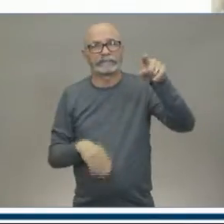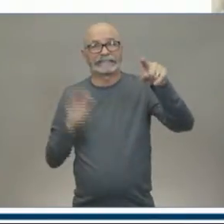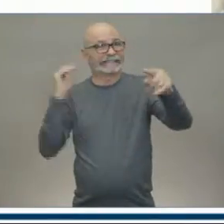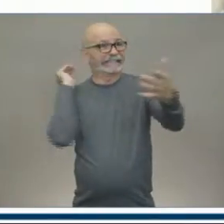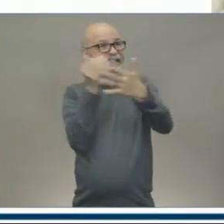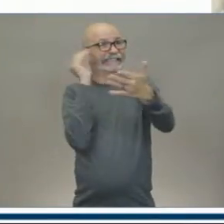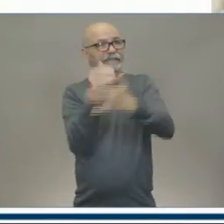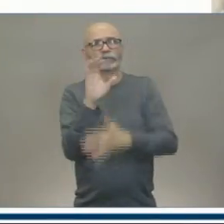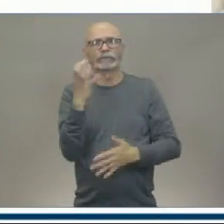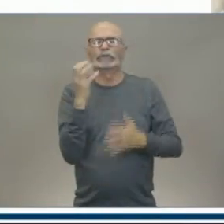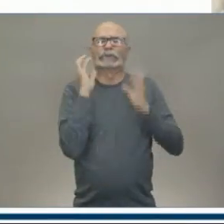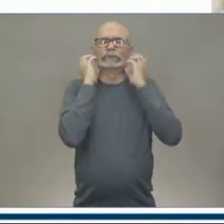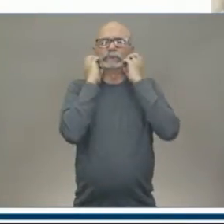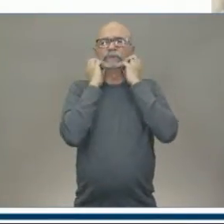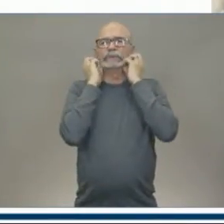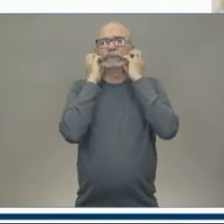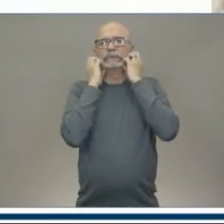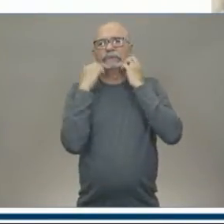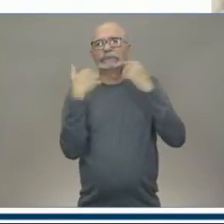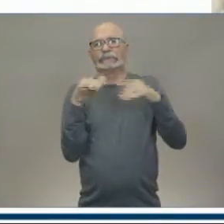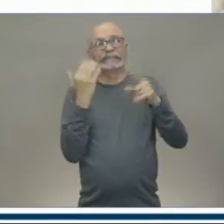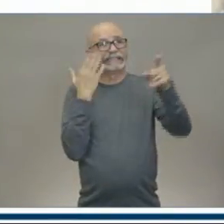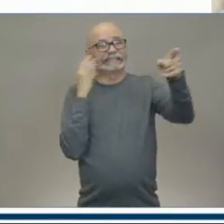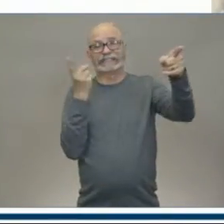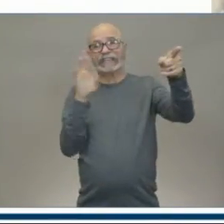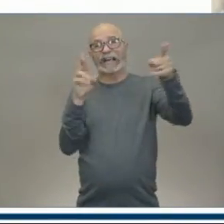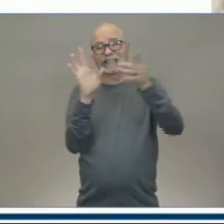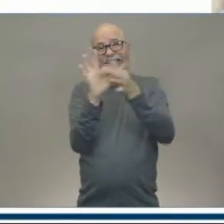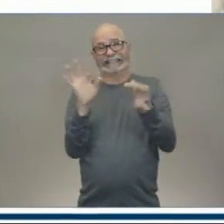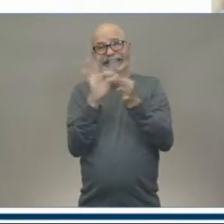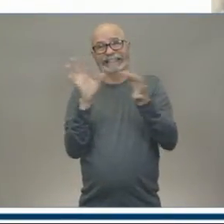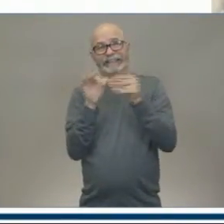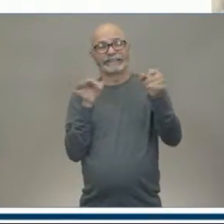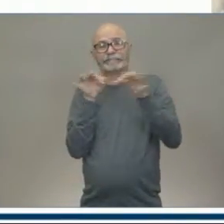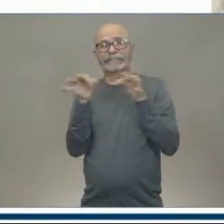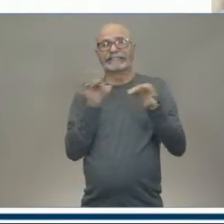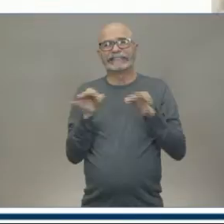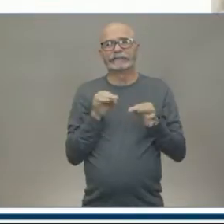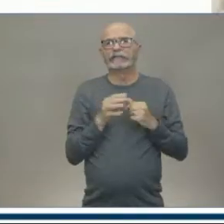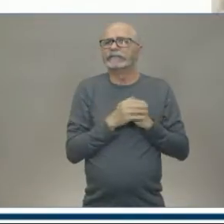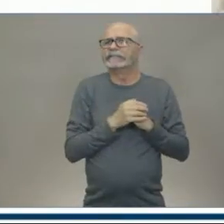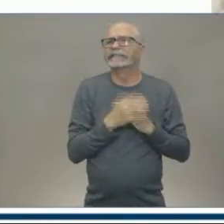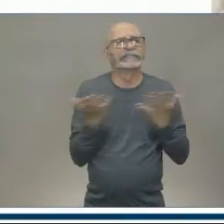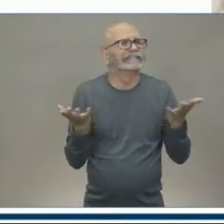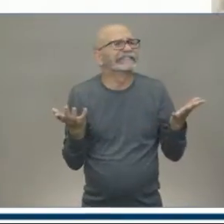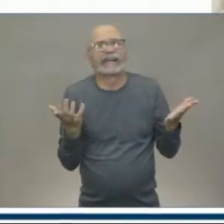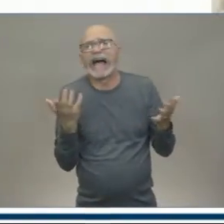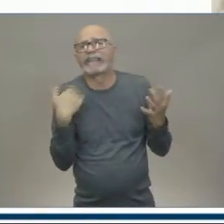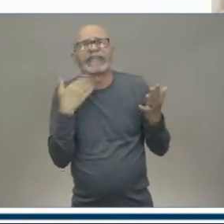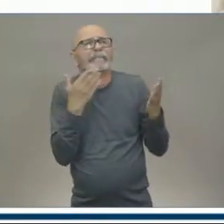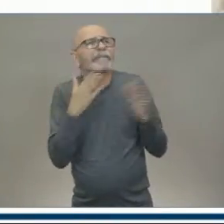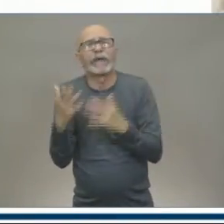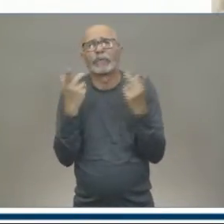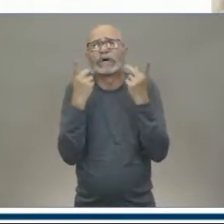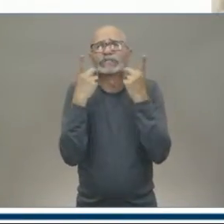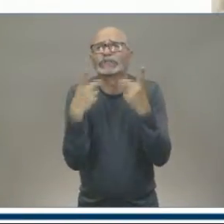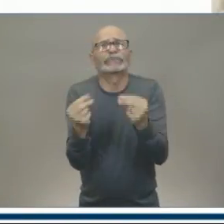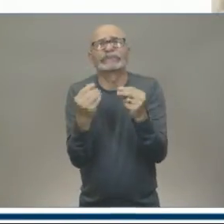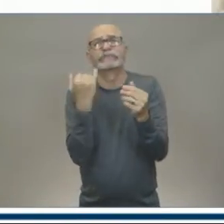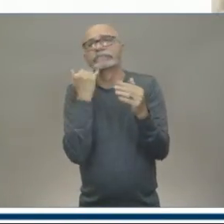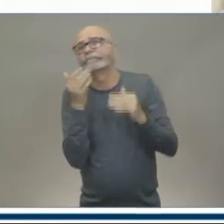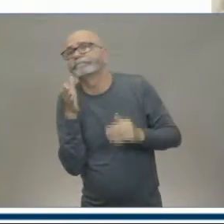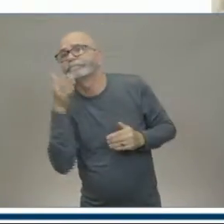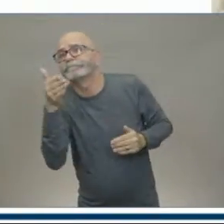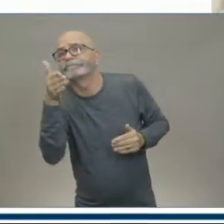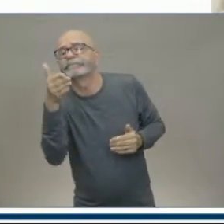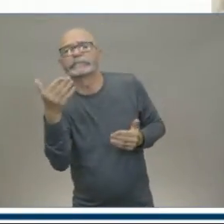Strang, you just touched on that a few seconds ago. Are there any particular measures that you have in mind that would enhance the